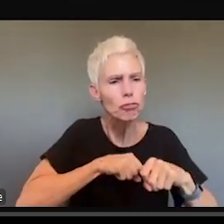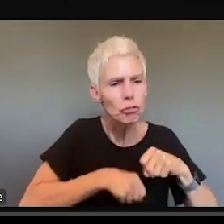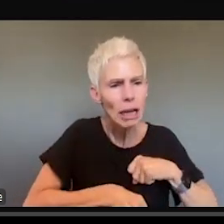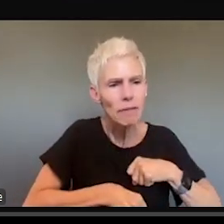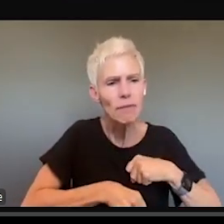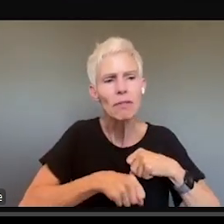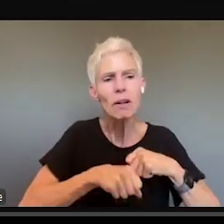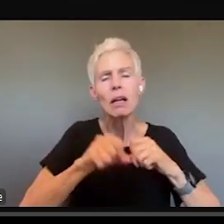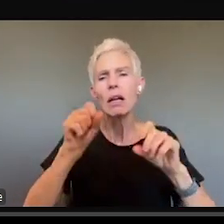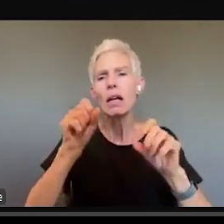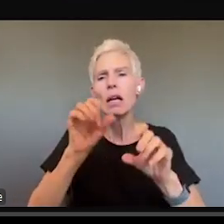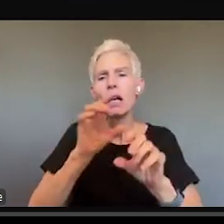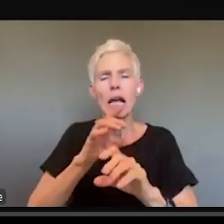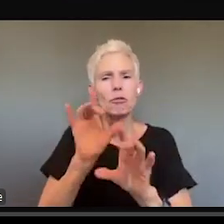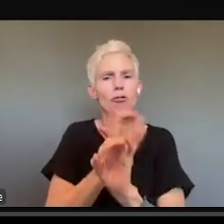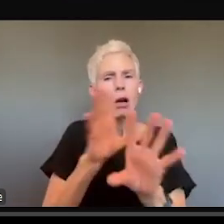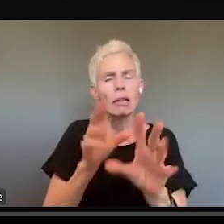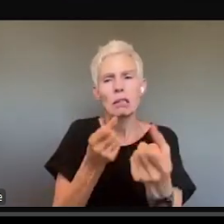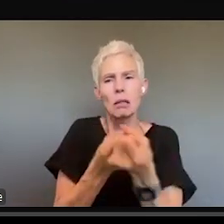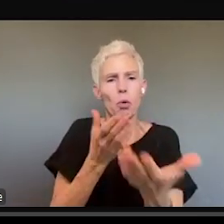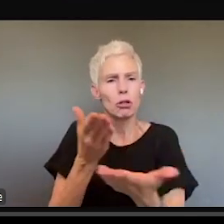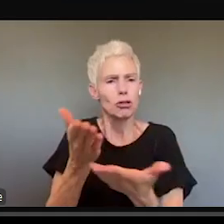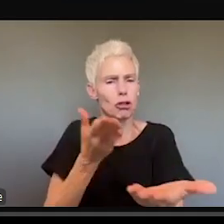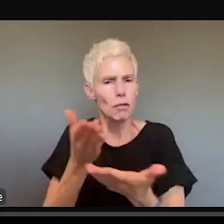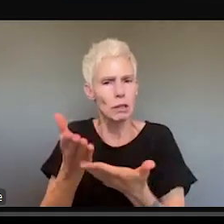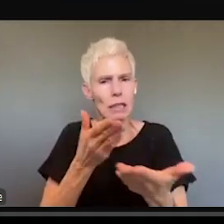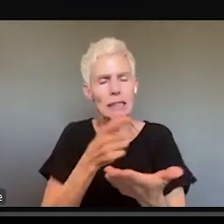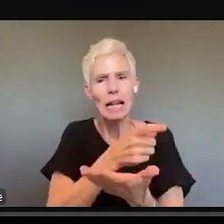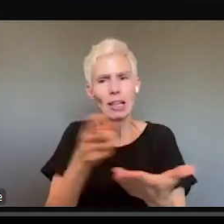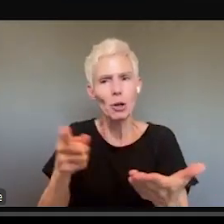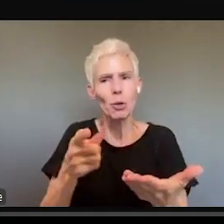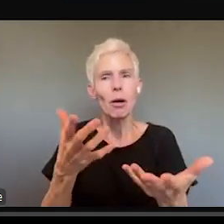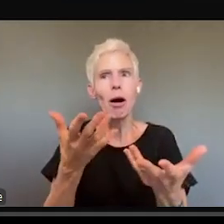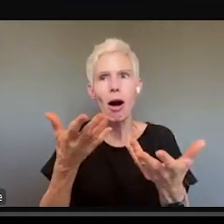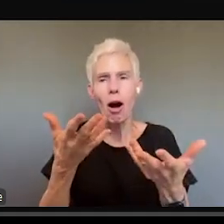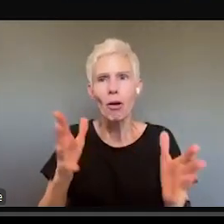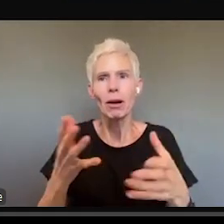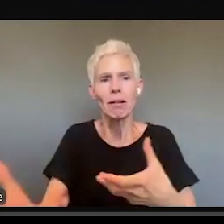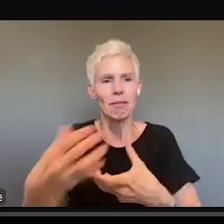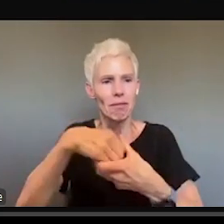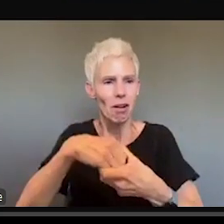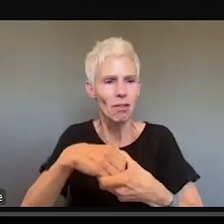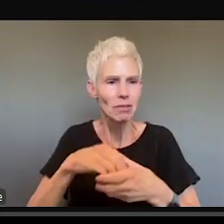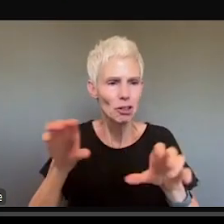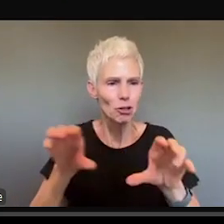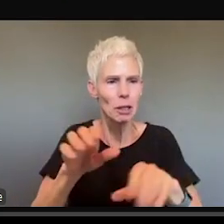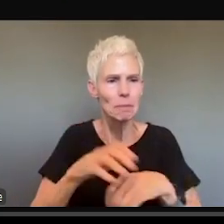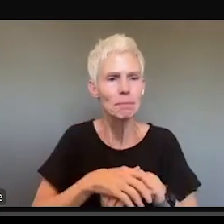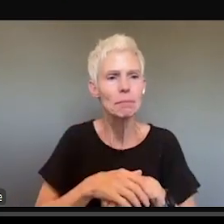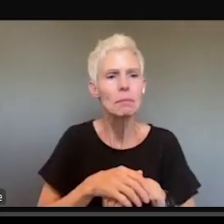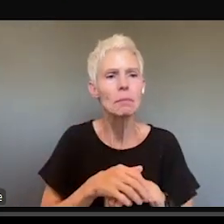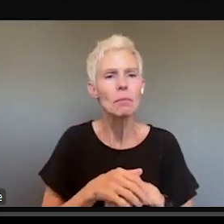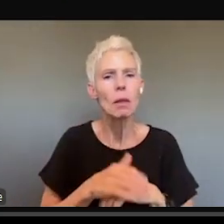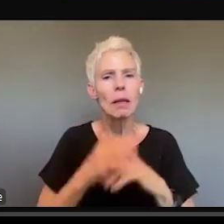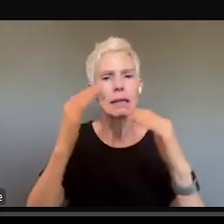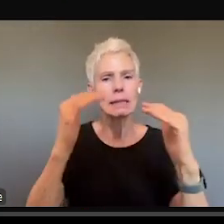on crisis support services that you are all doing. Next slide.